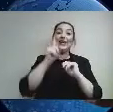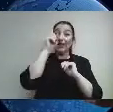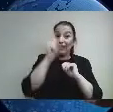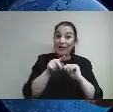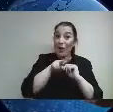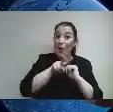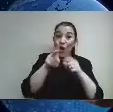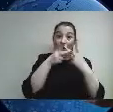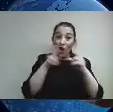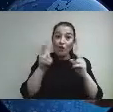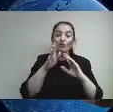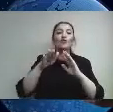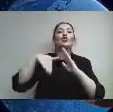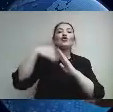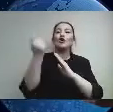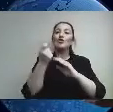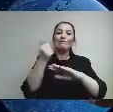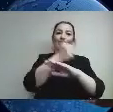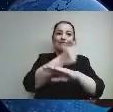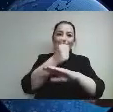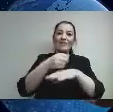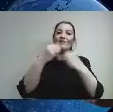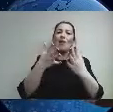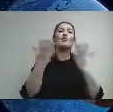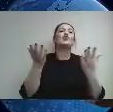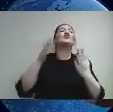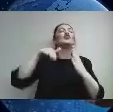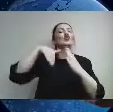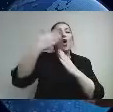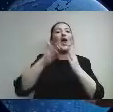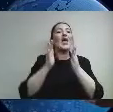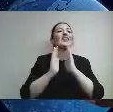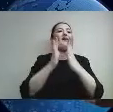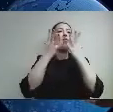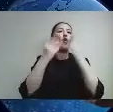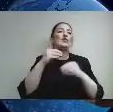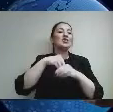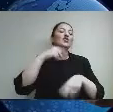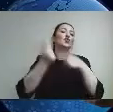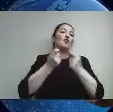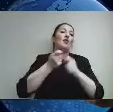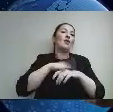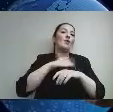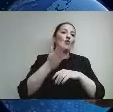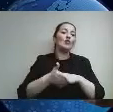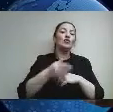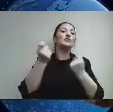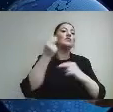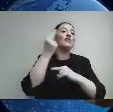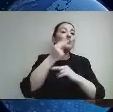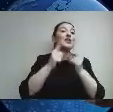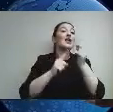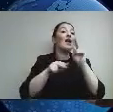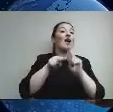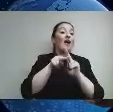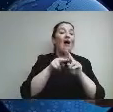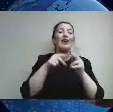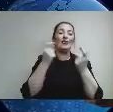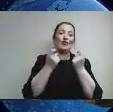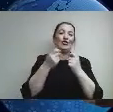then we carry on activities to ensure that it's sustainable. We work hand in hand with our